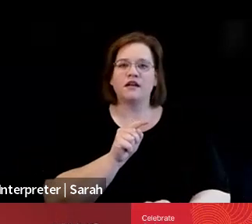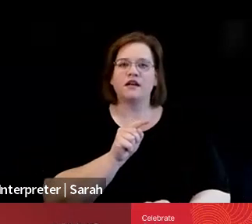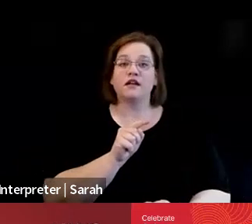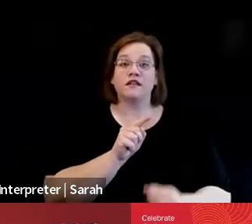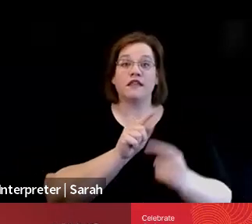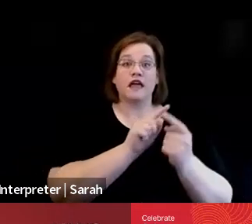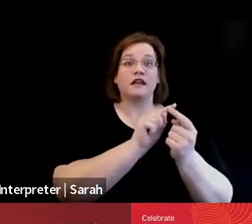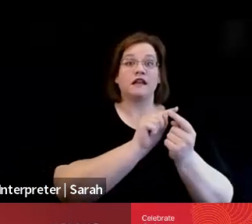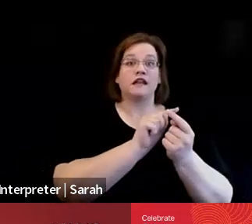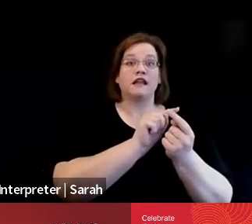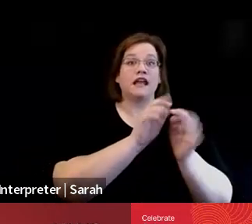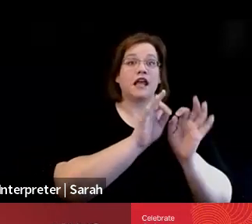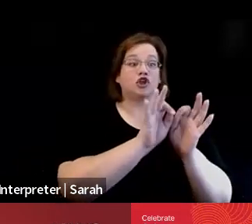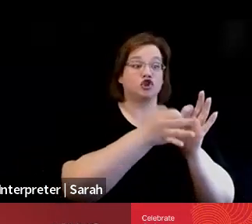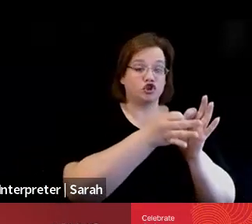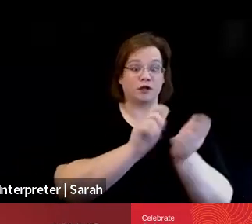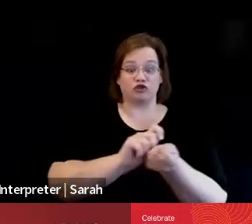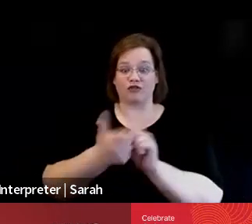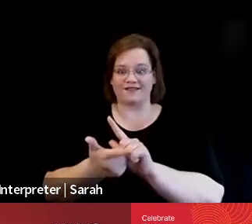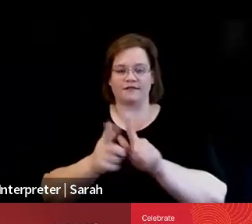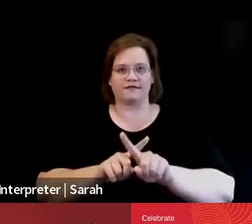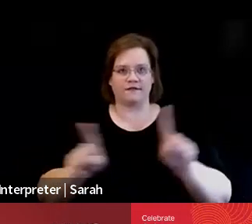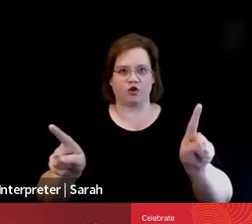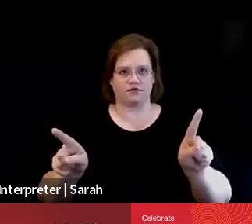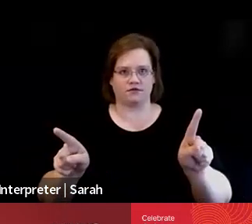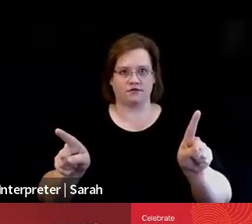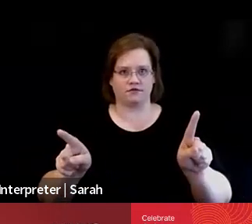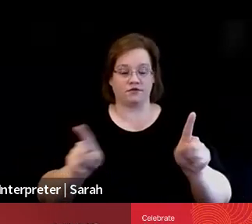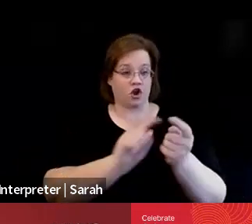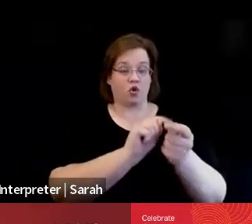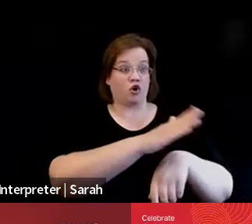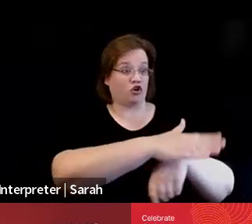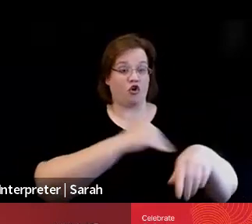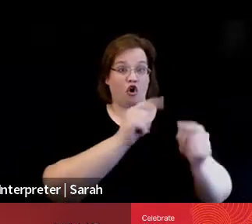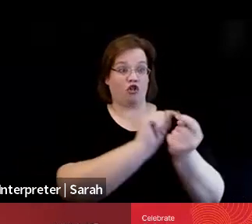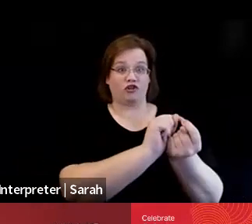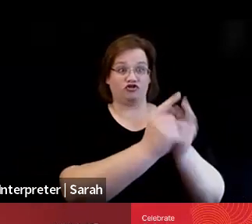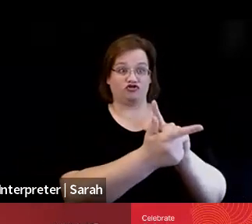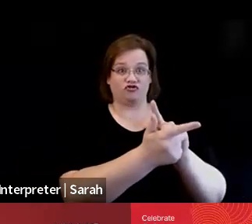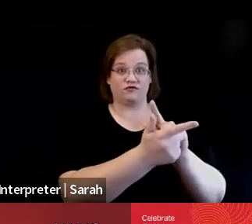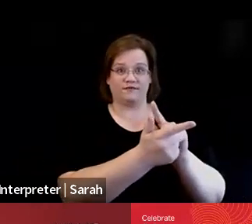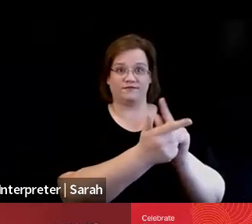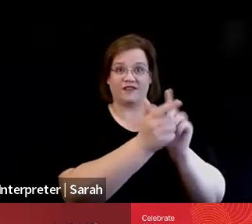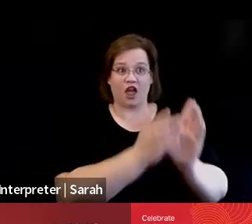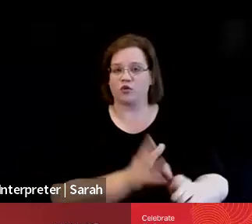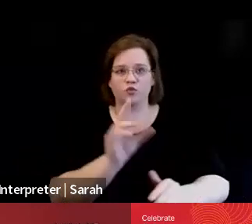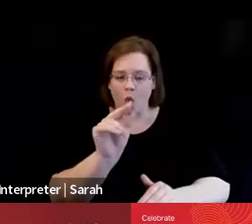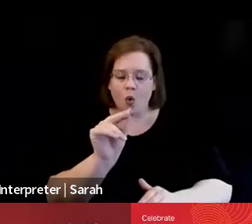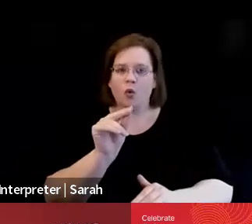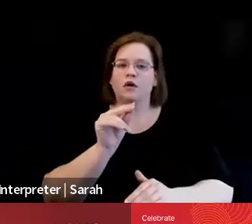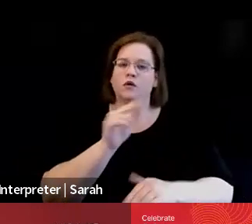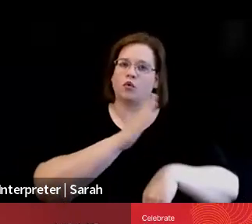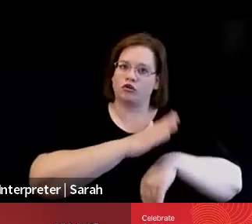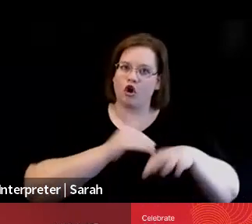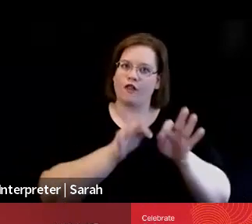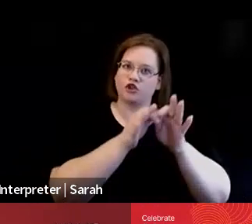interpretation and translation are not the same thing. And so that we're not calling translators, we're calling interpreters. And even that small distinction is